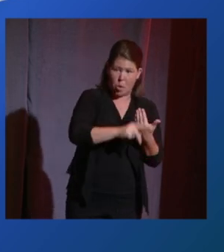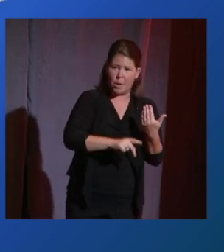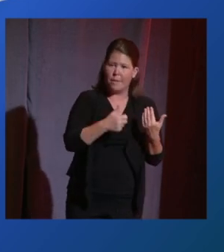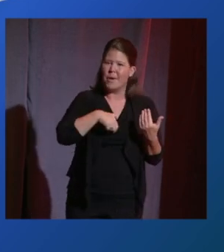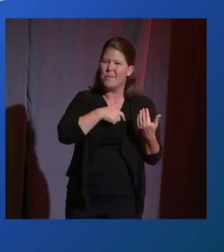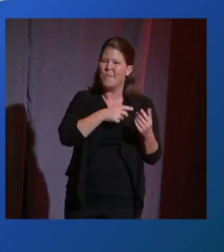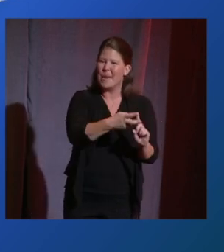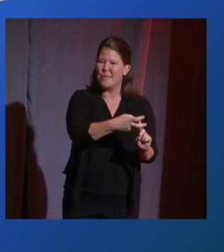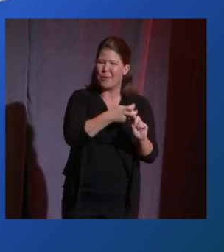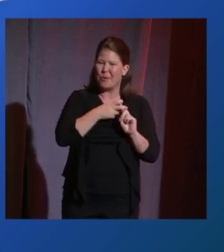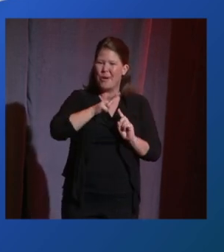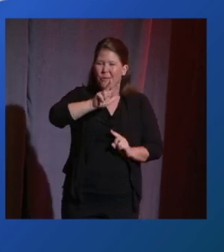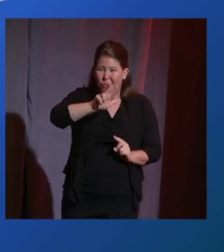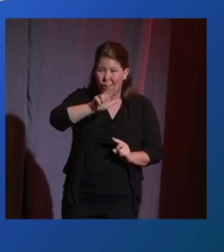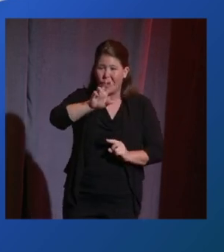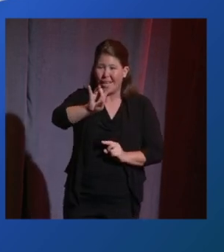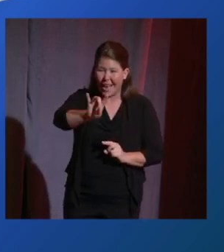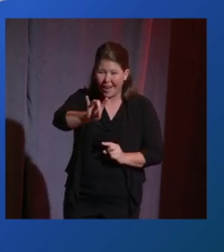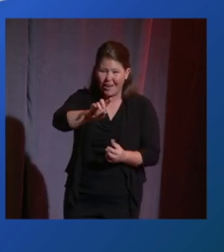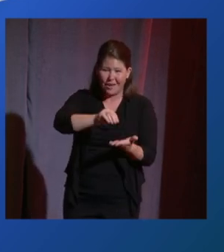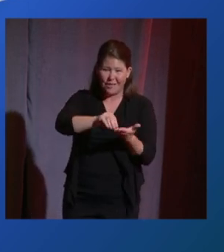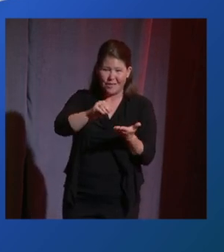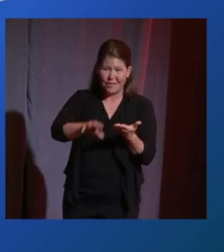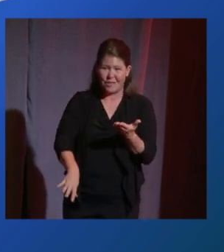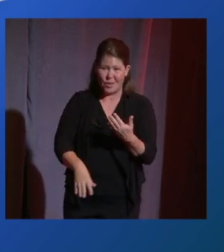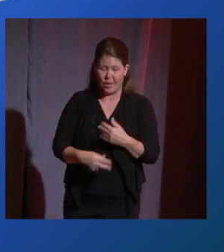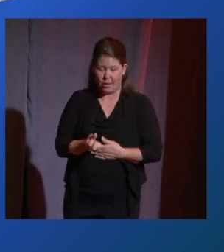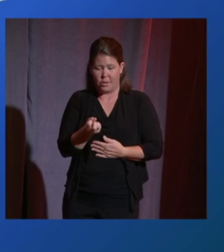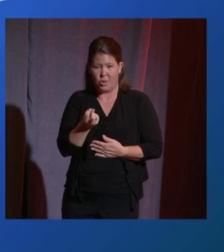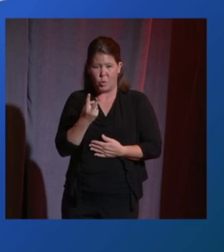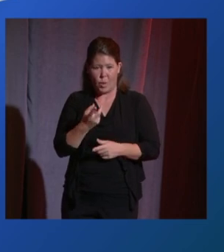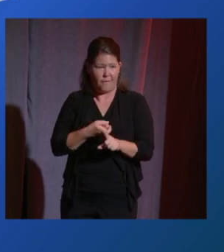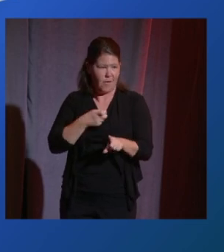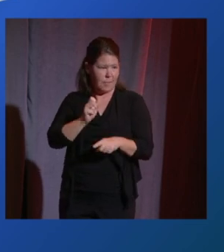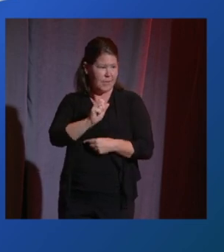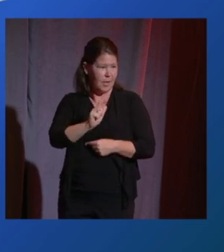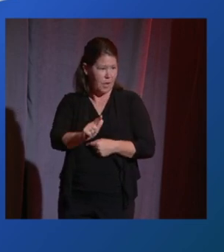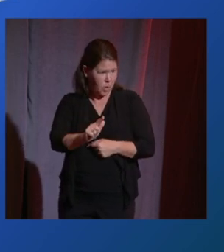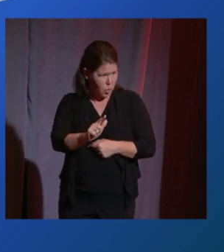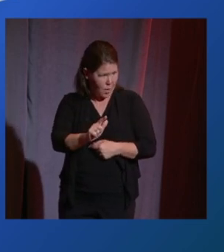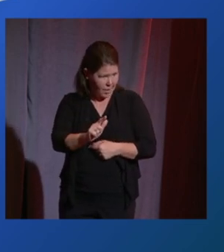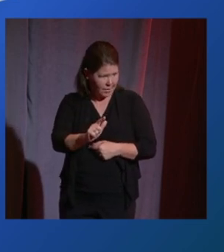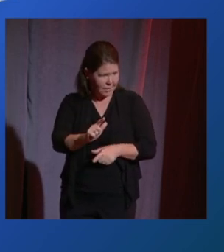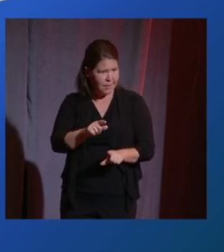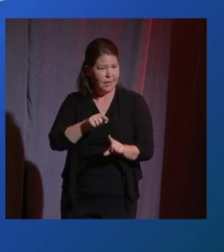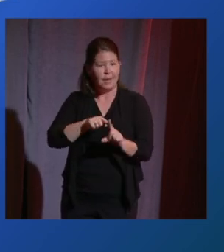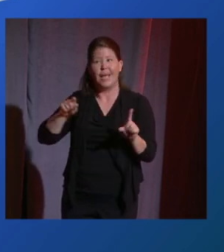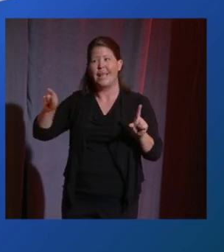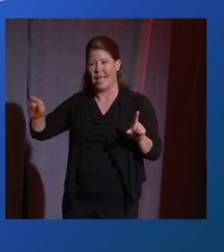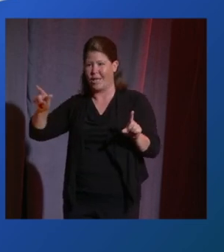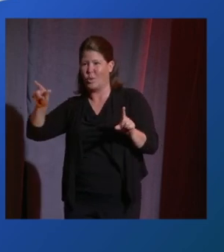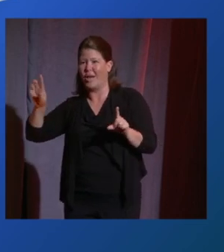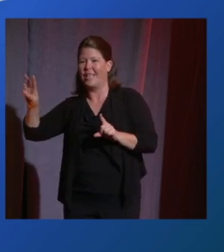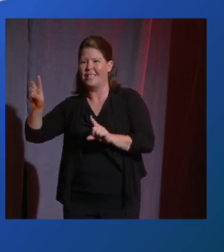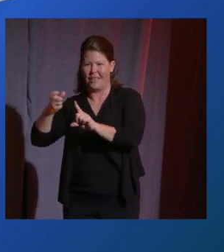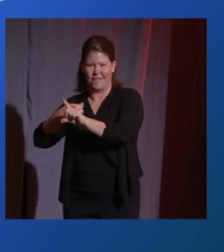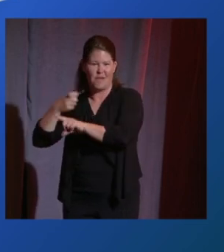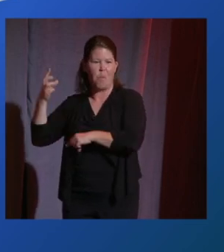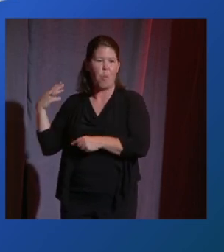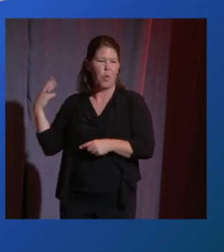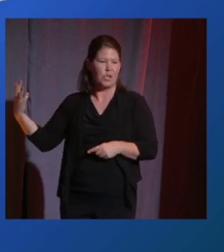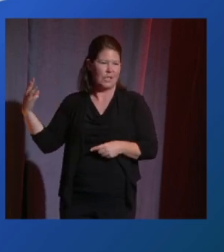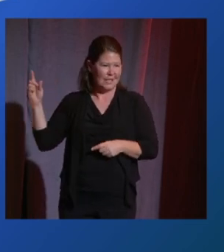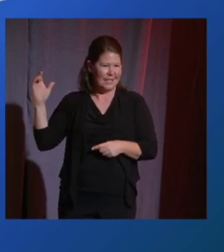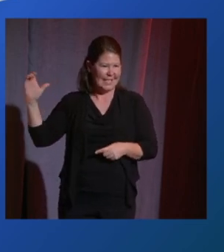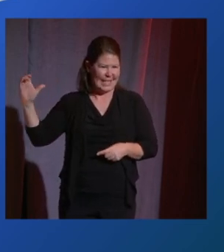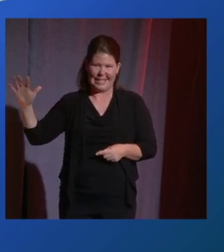this year both about 12 from the St Louis area and the rest from the Washington Capitol region getting them started on projects